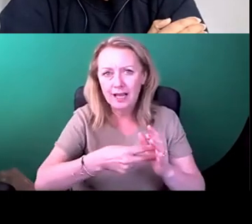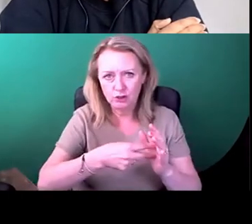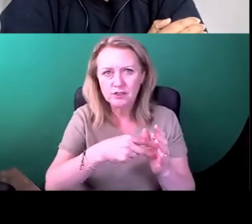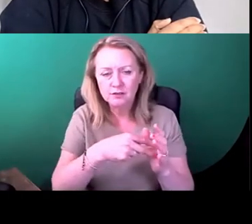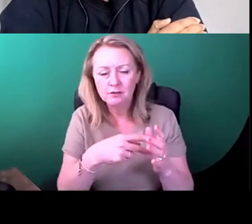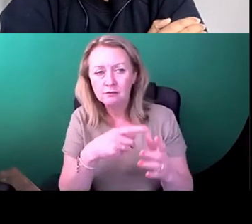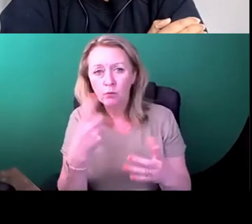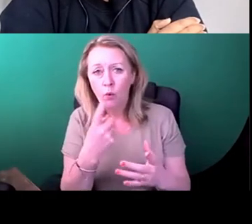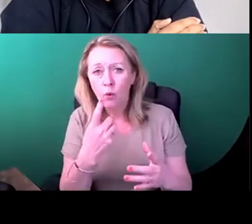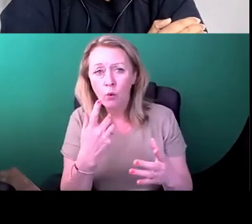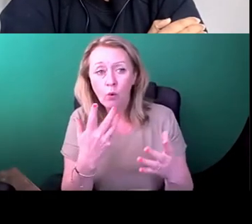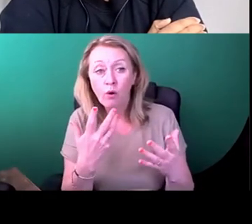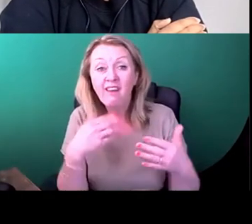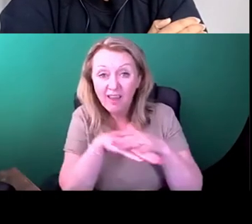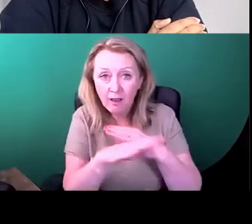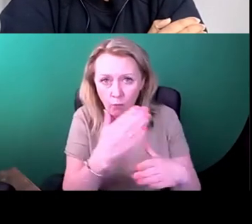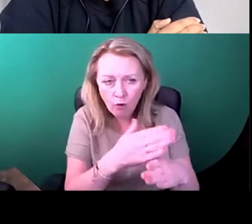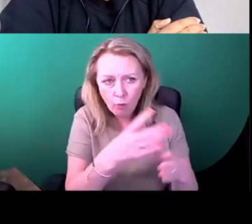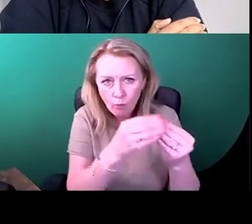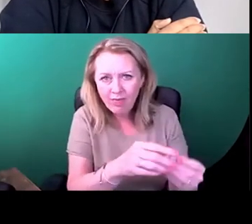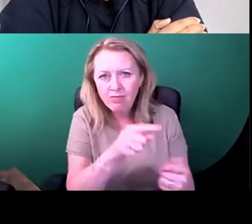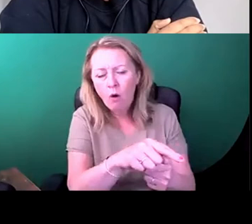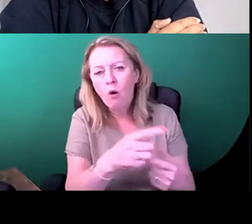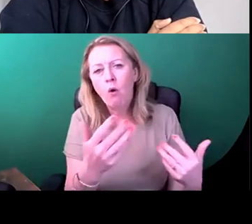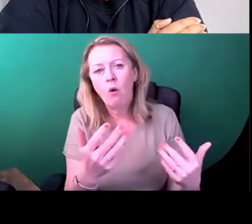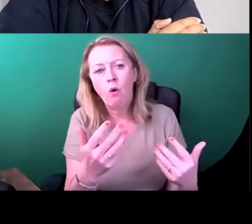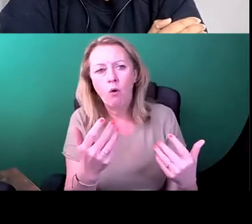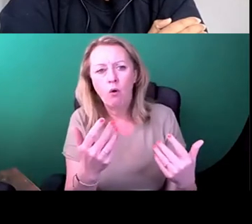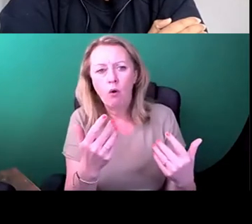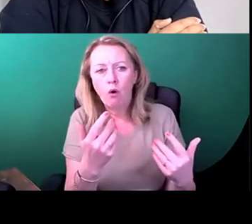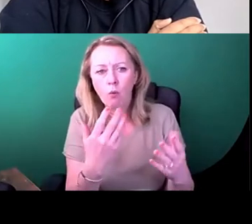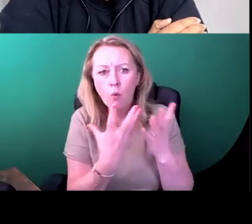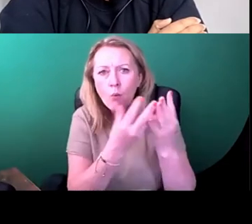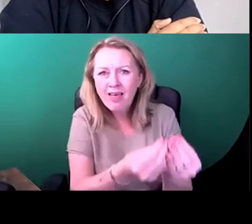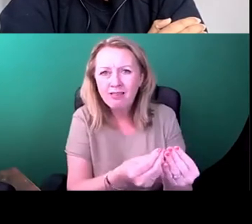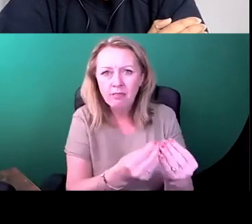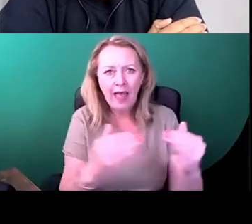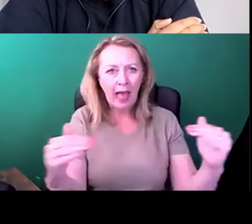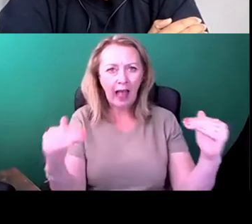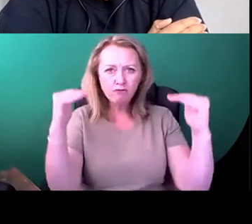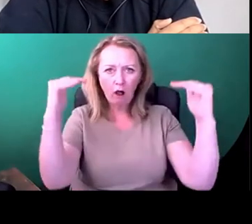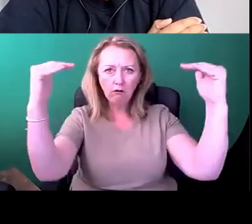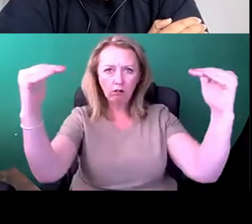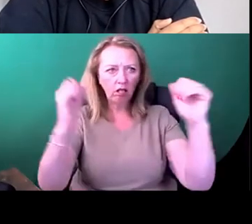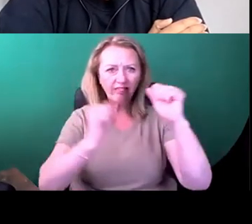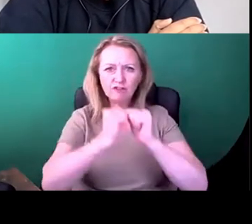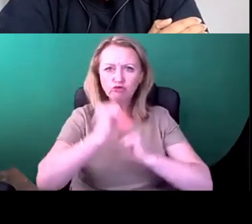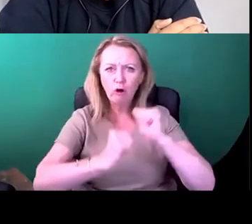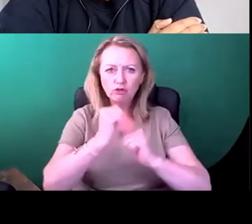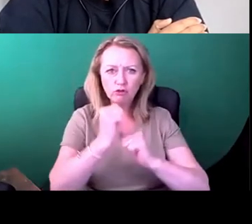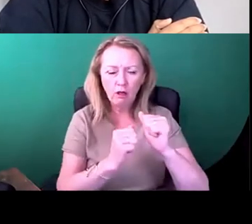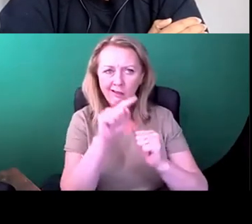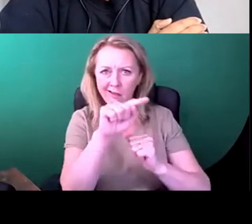with are still inherently elitist and hierarchical in their very structure. In this way, the